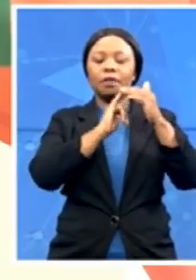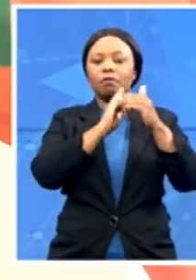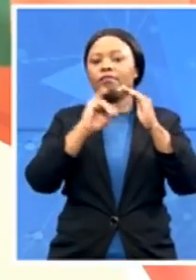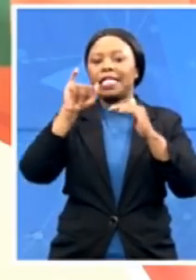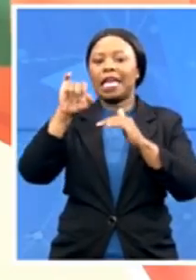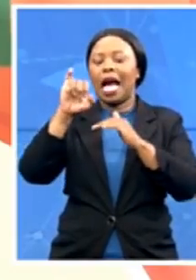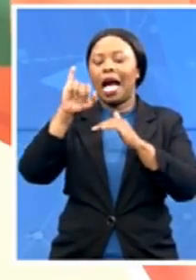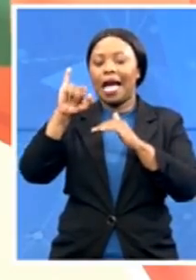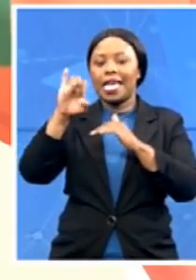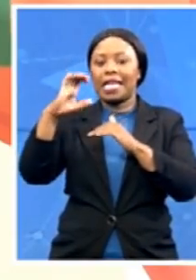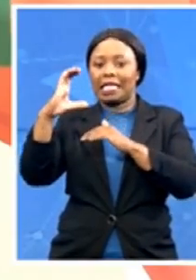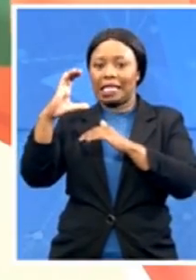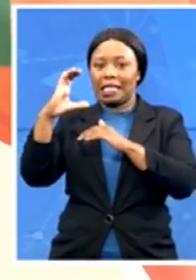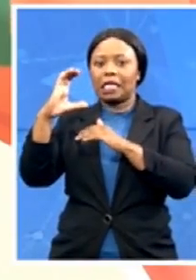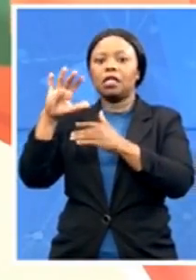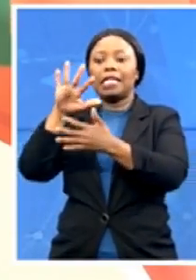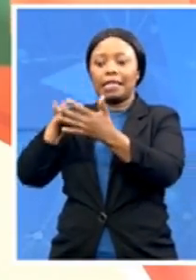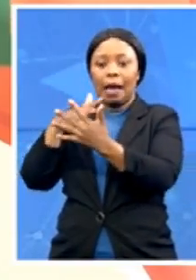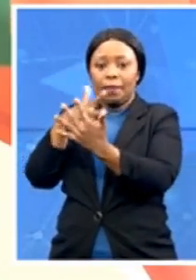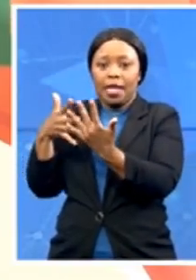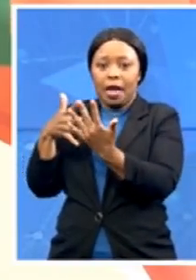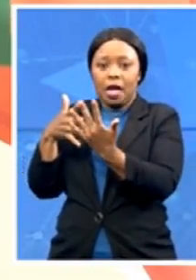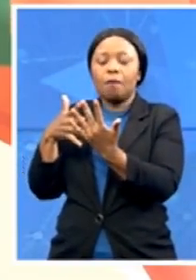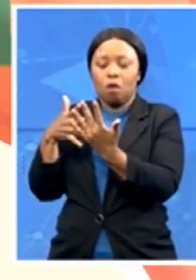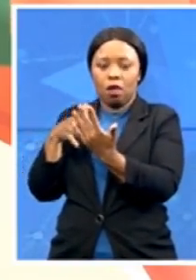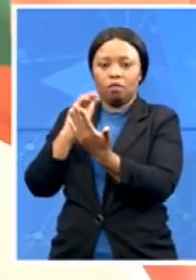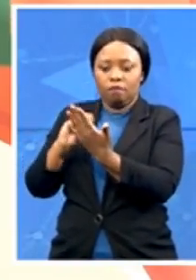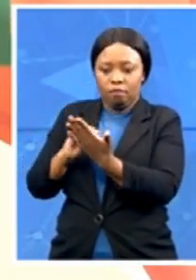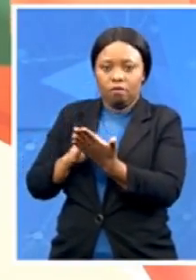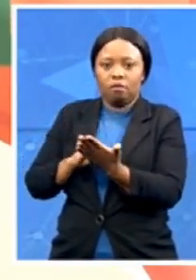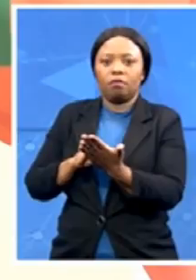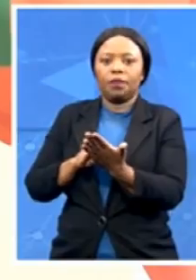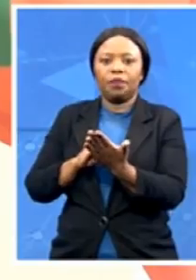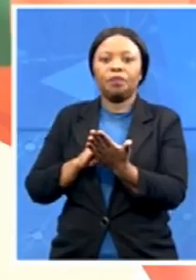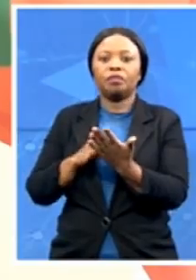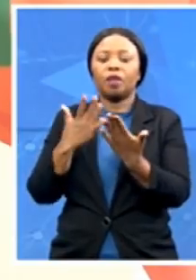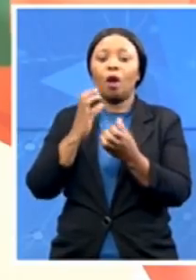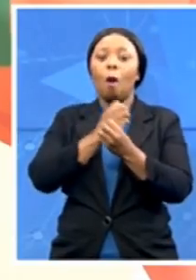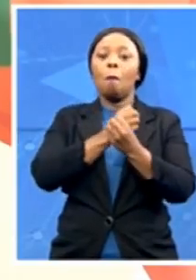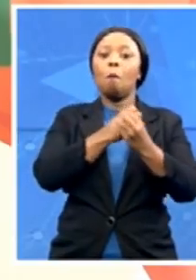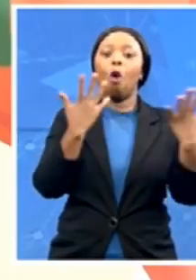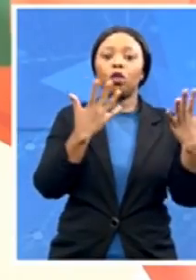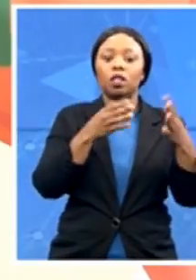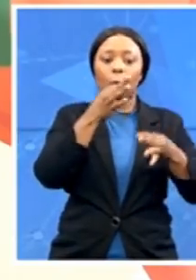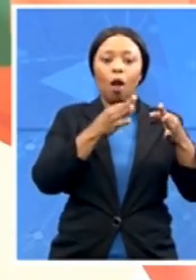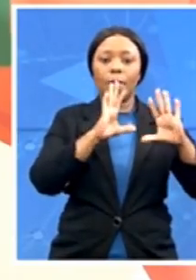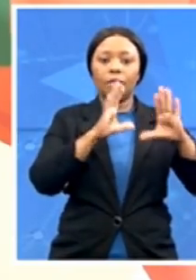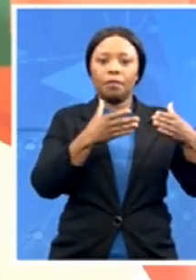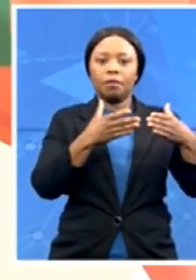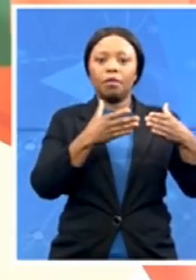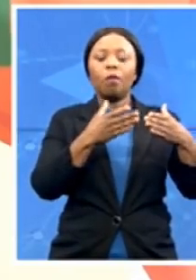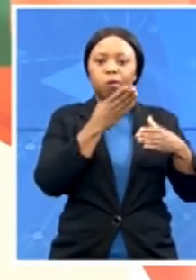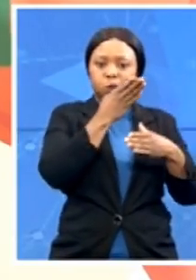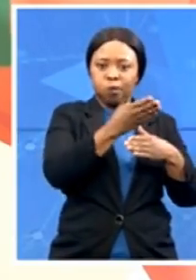timetable dislodged most political parties, but here we are launching